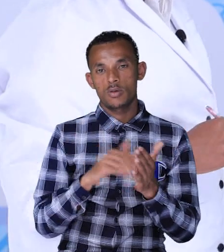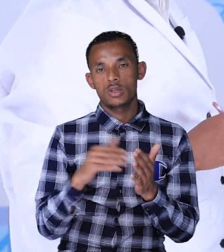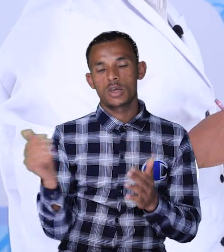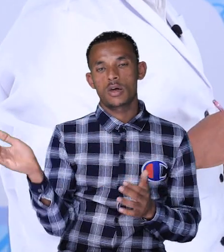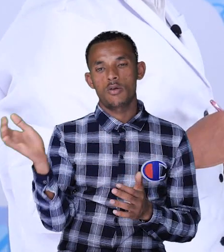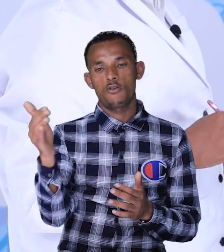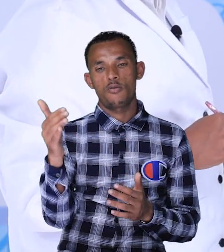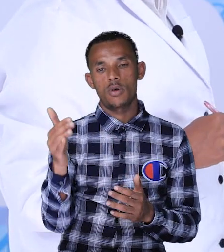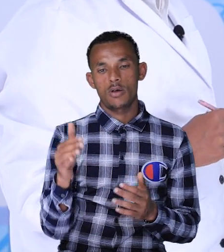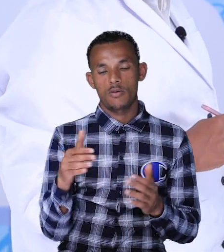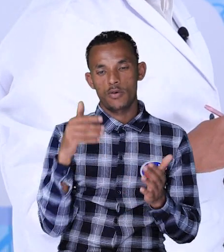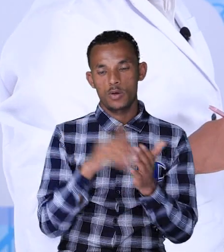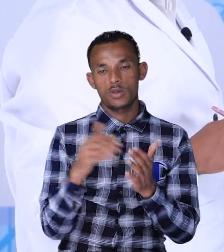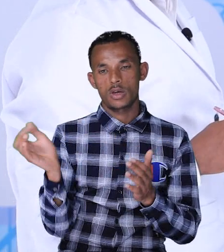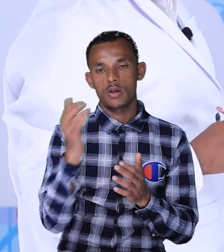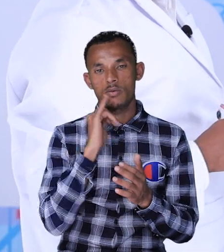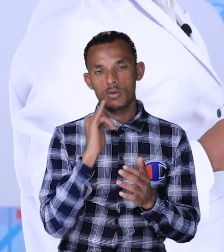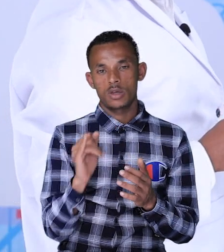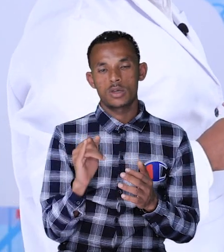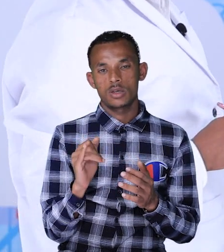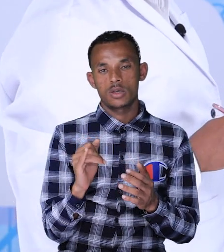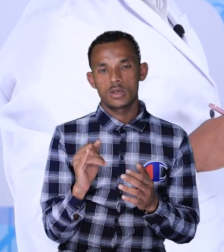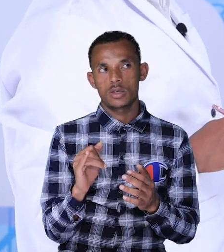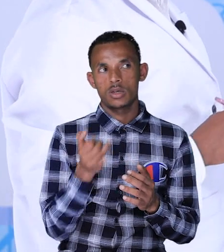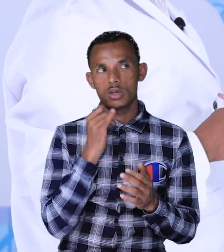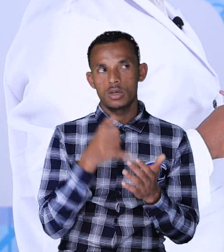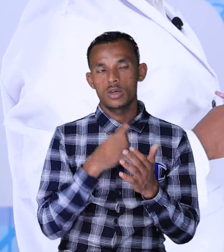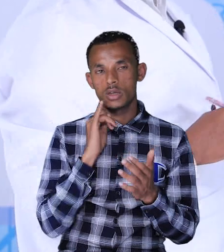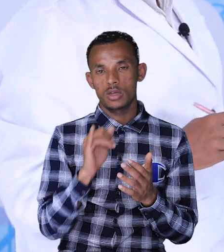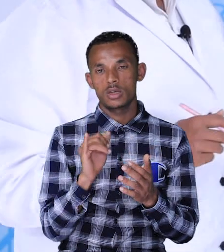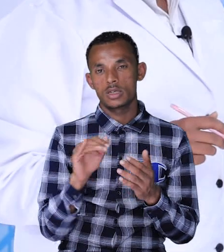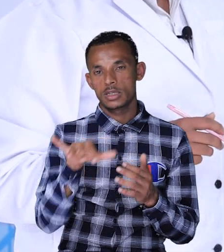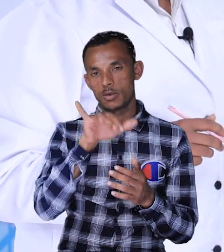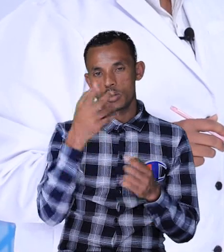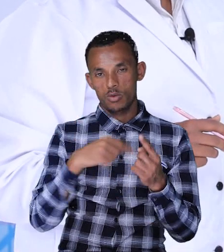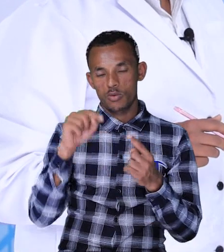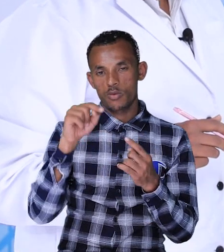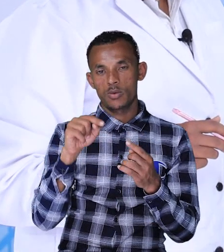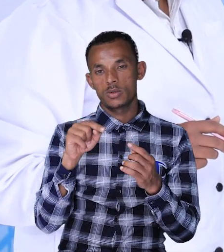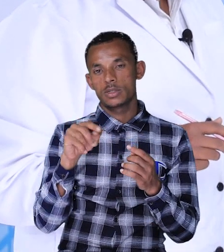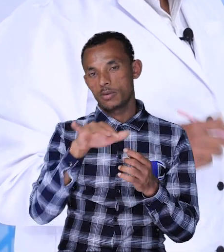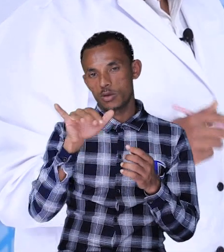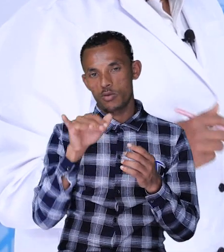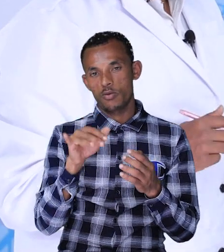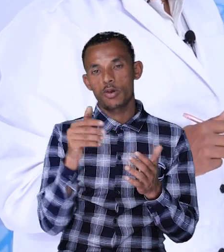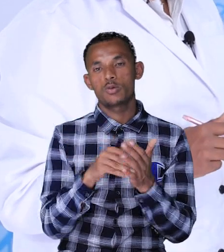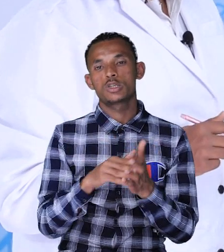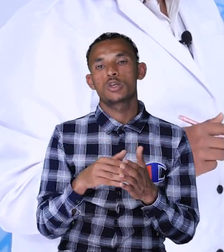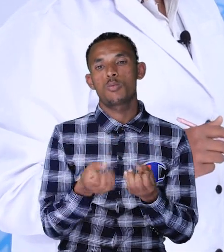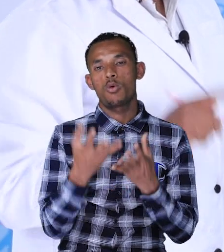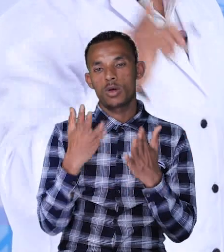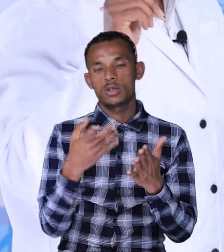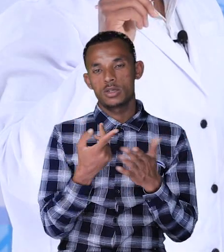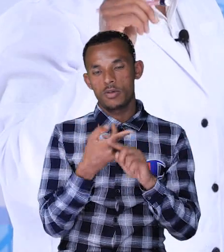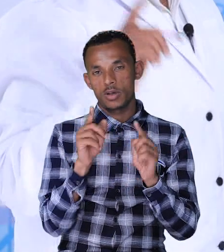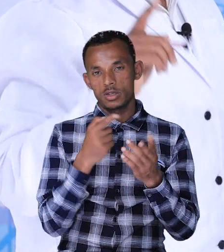curve. Frequency curve is, it is similar to a frequency polygon. The difference is, in